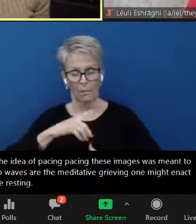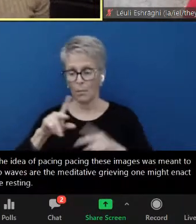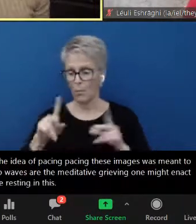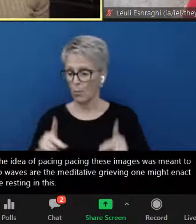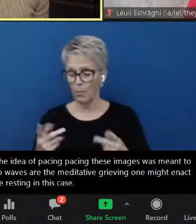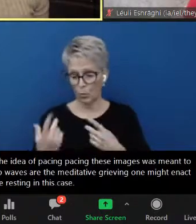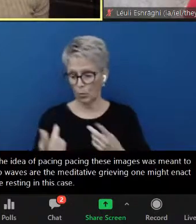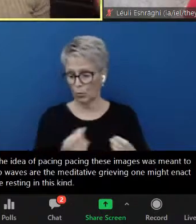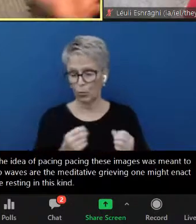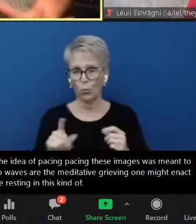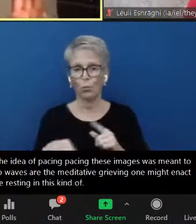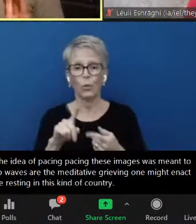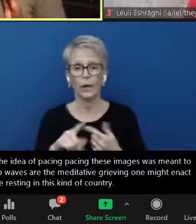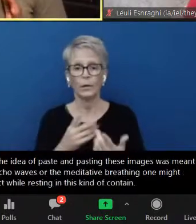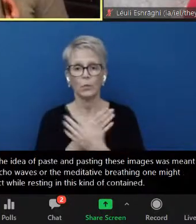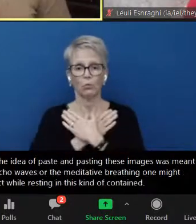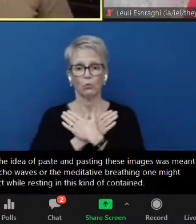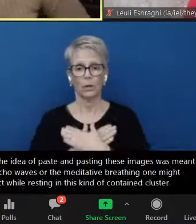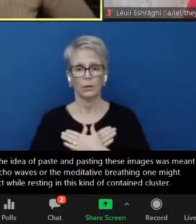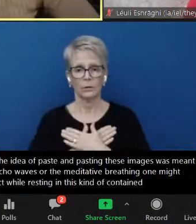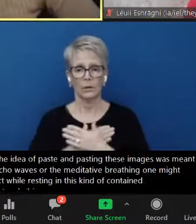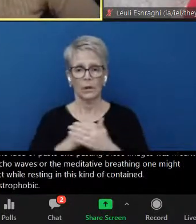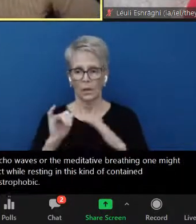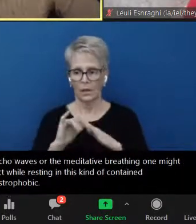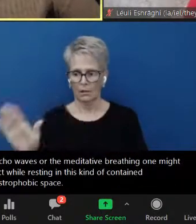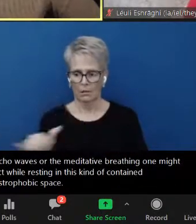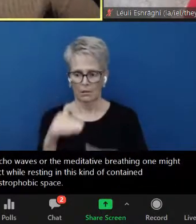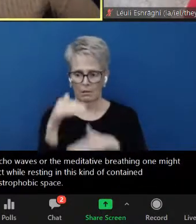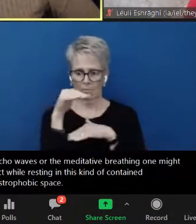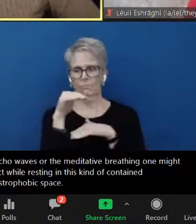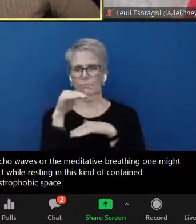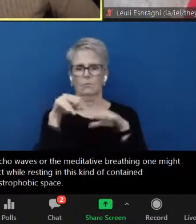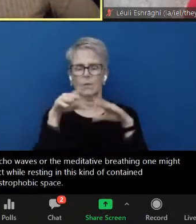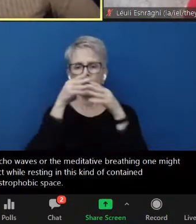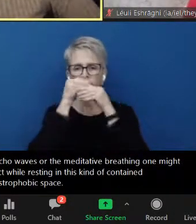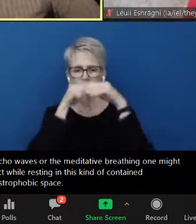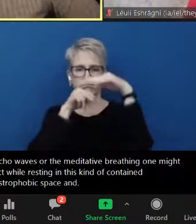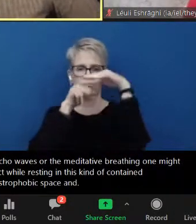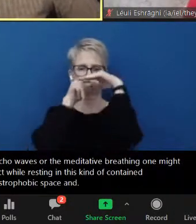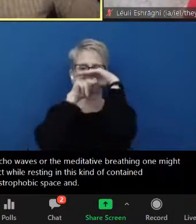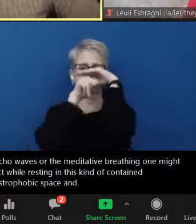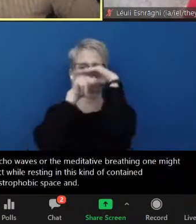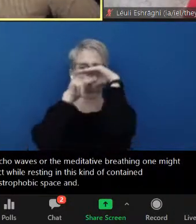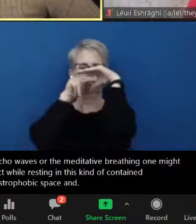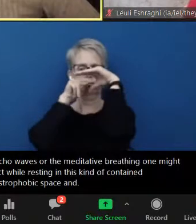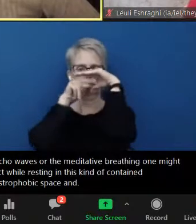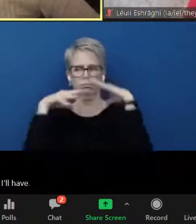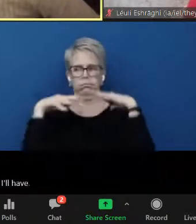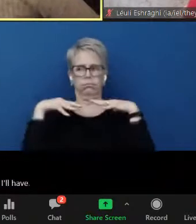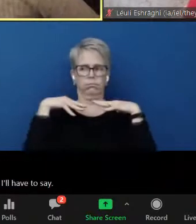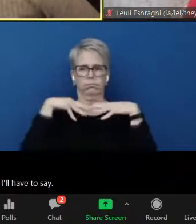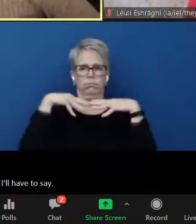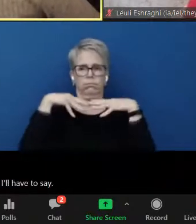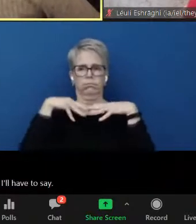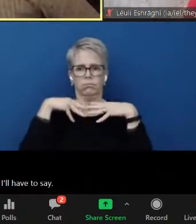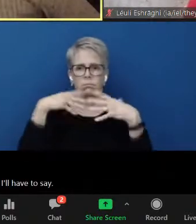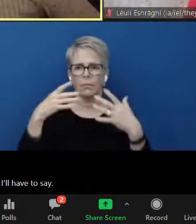resting in this kind of contained claustrophobic space. And all I have to